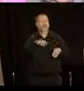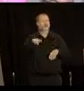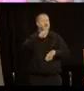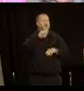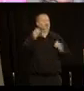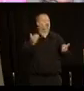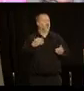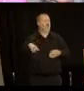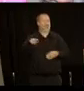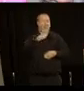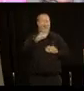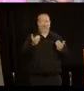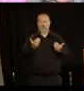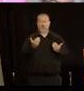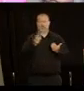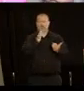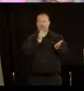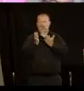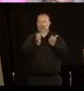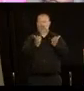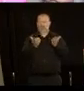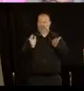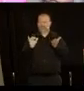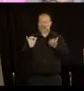you, and you really serve as